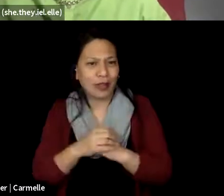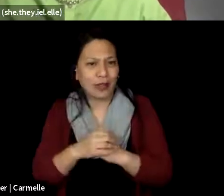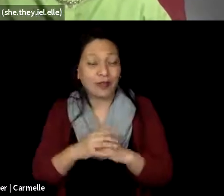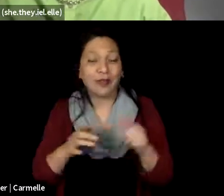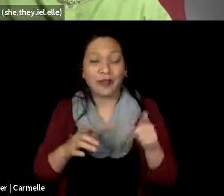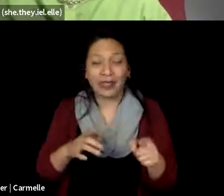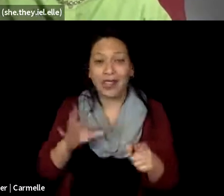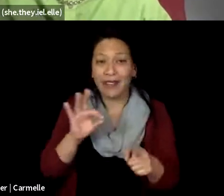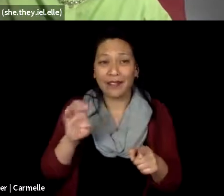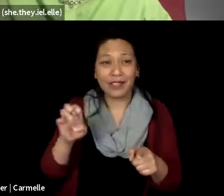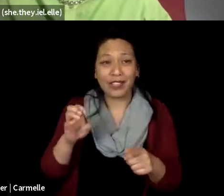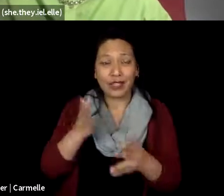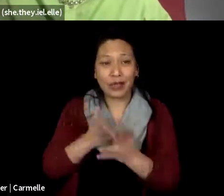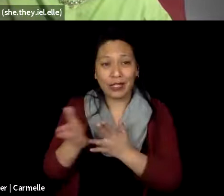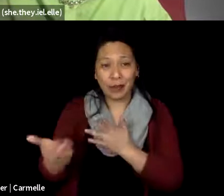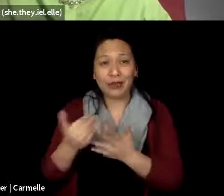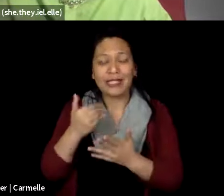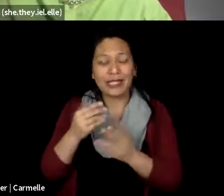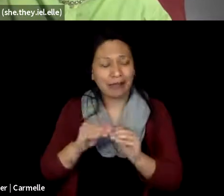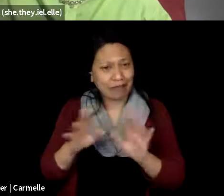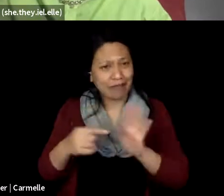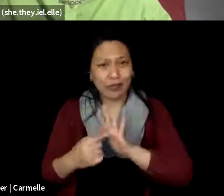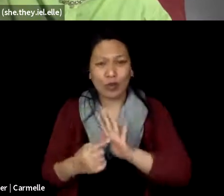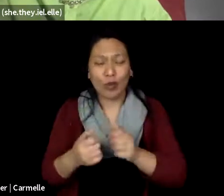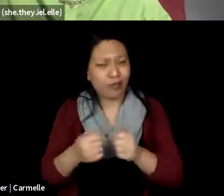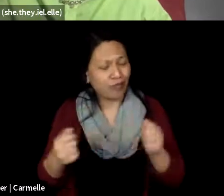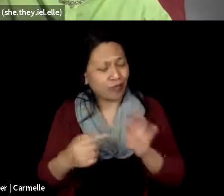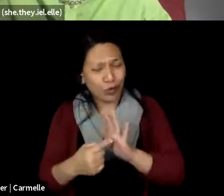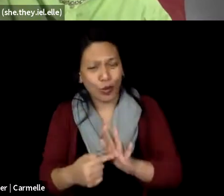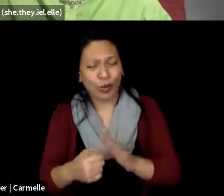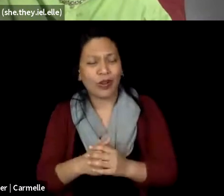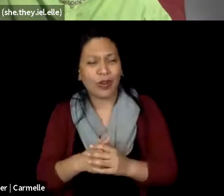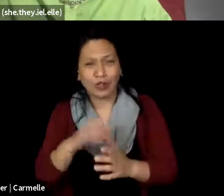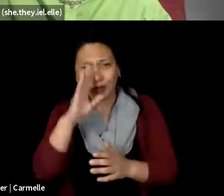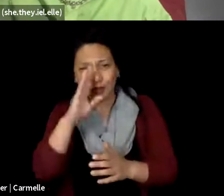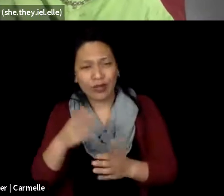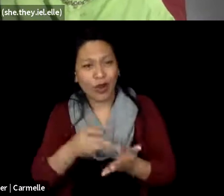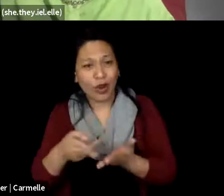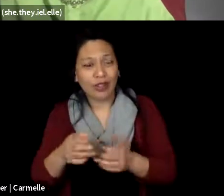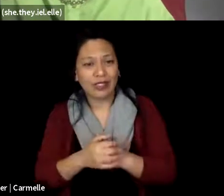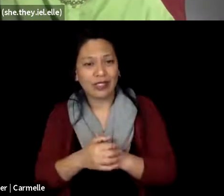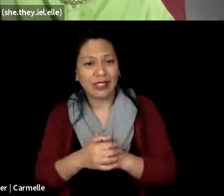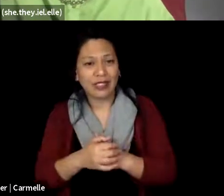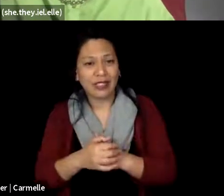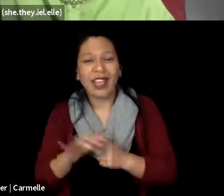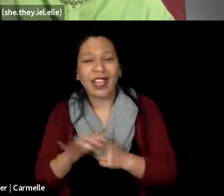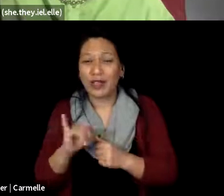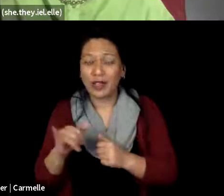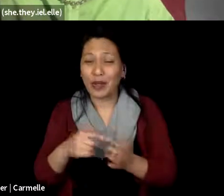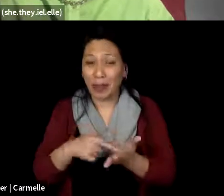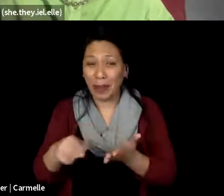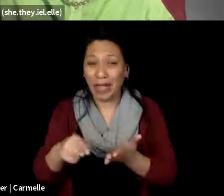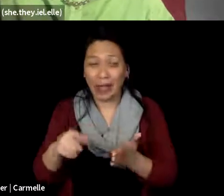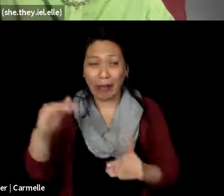really important. As we've kind of over time learned the paid, like paid discrepancies